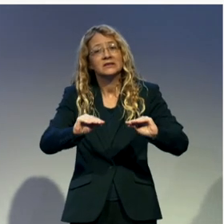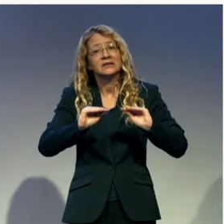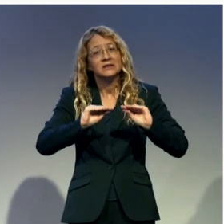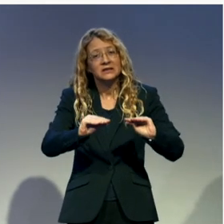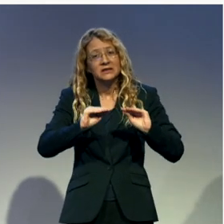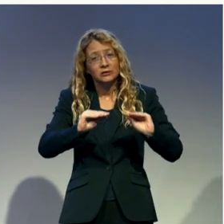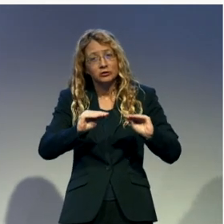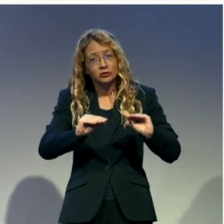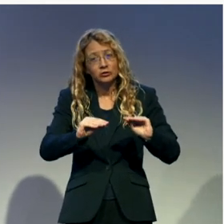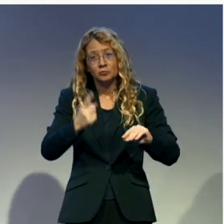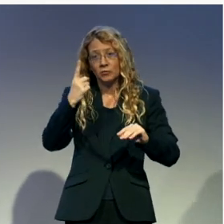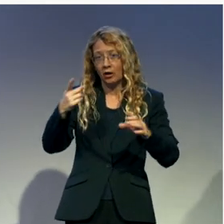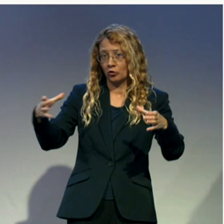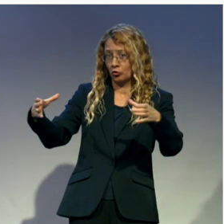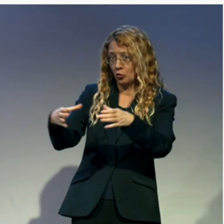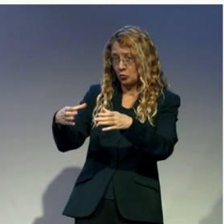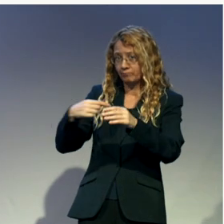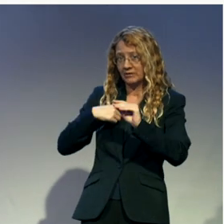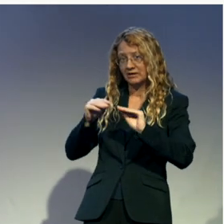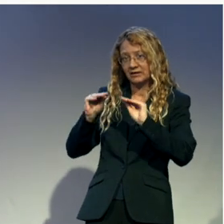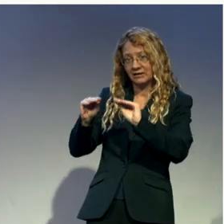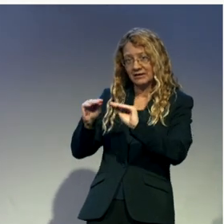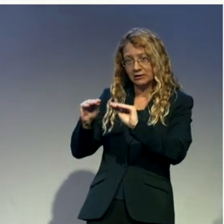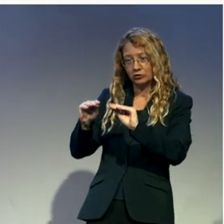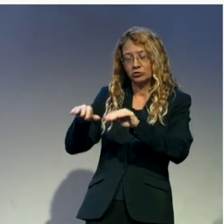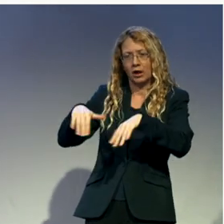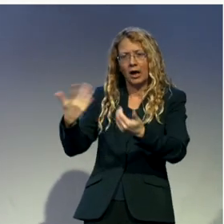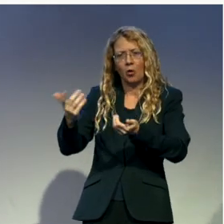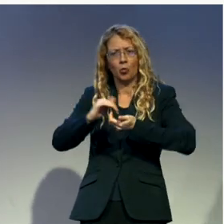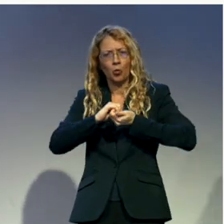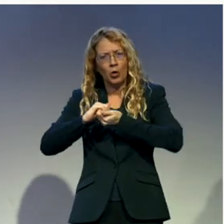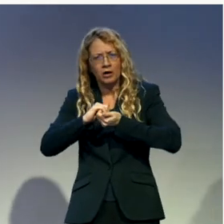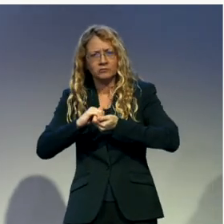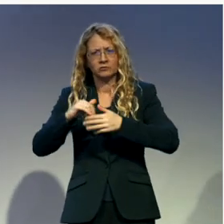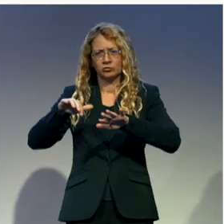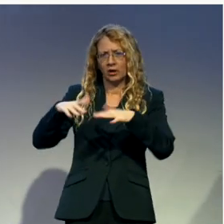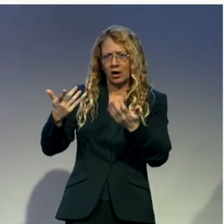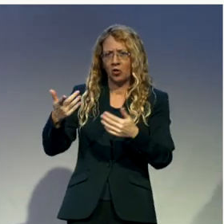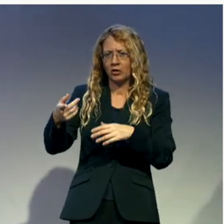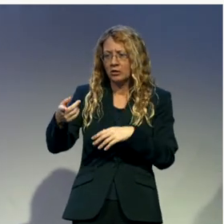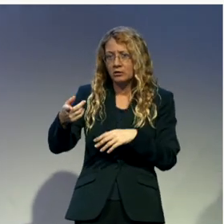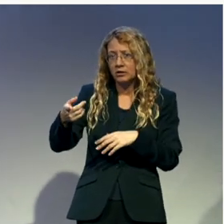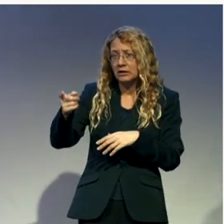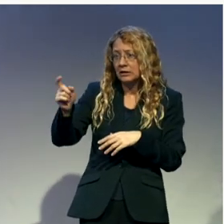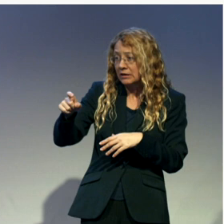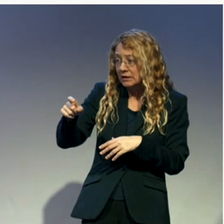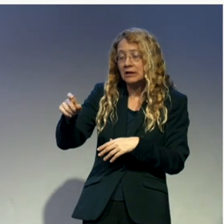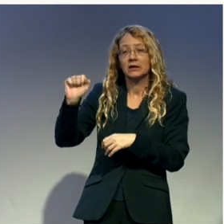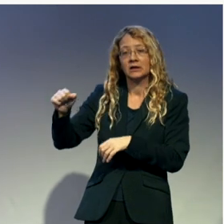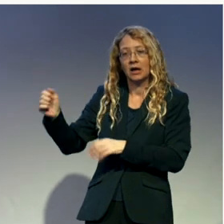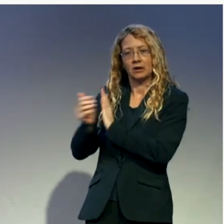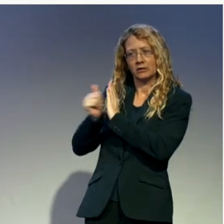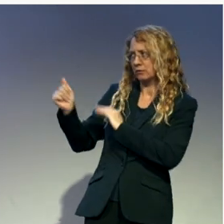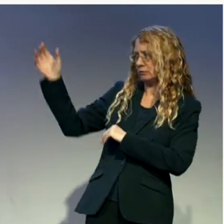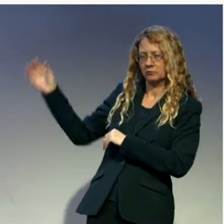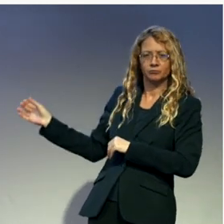who have organized the sessions, and where necessary, we bring in skilled experts from other places and other organizations.